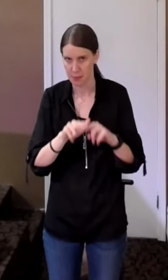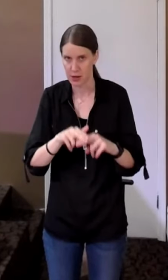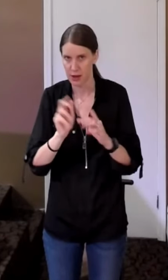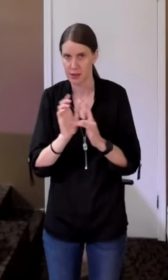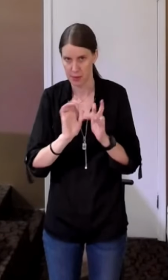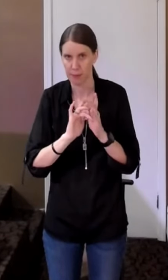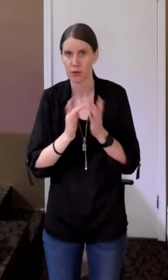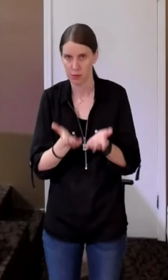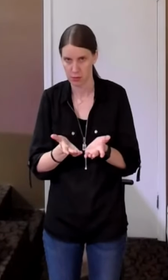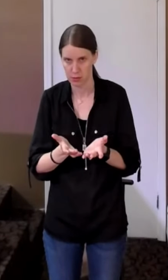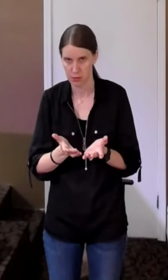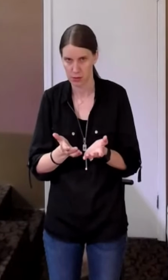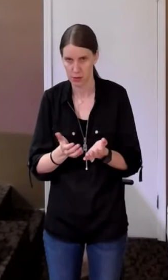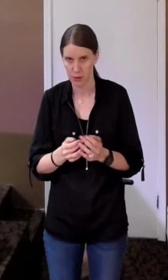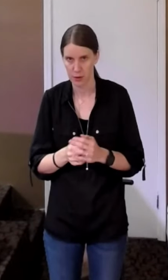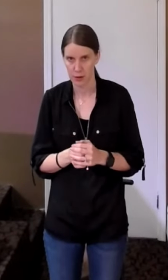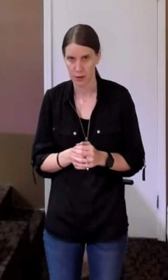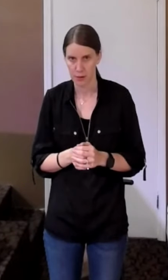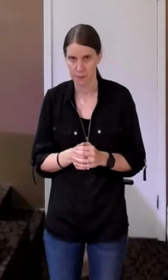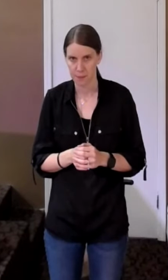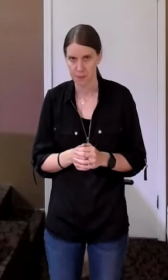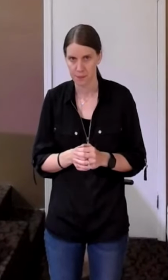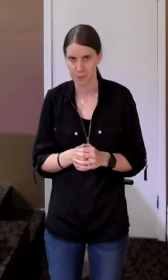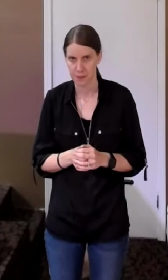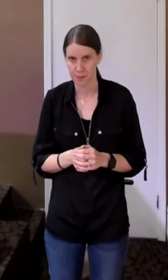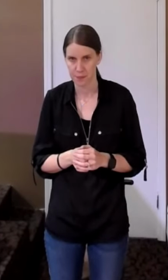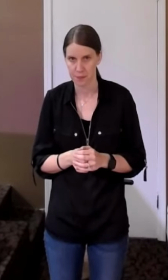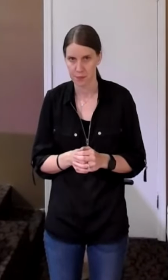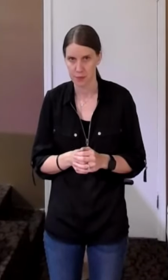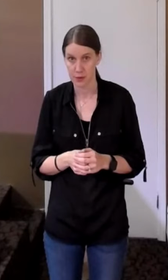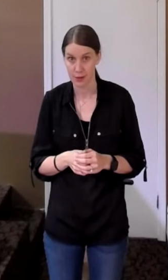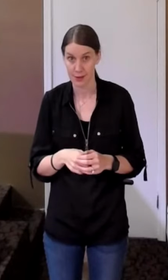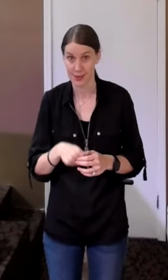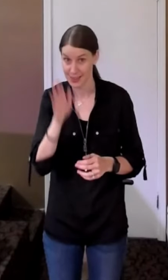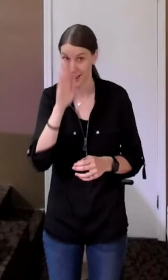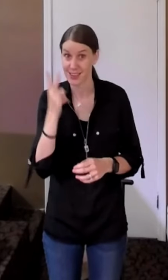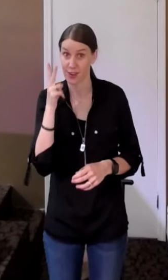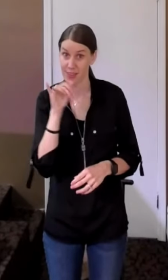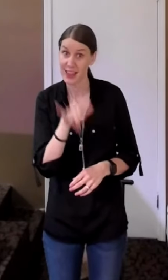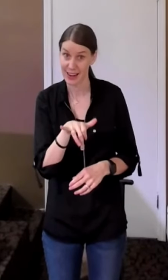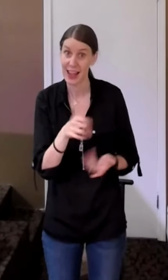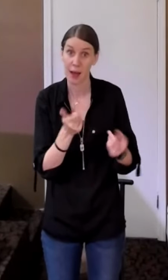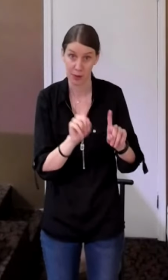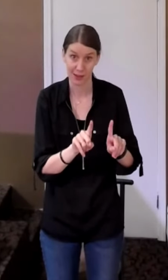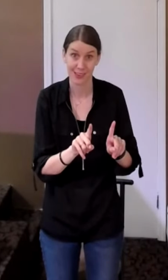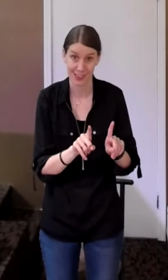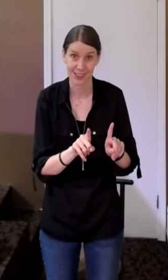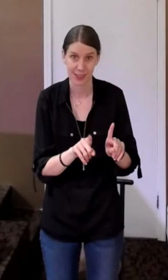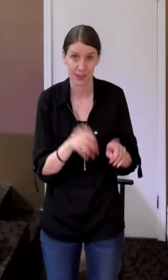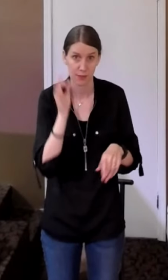sense. And that ought not to be so. And God saw that coming, and he says, look,